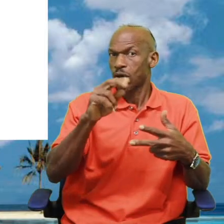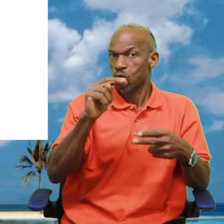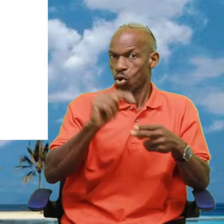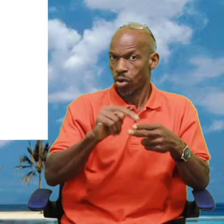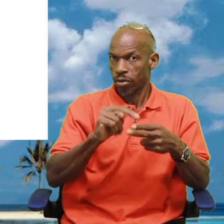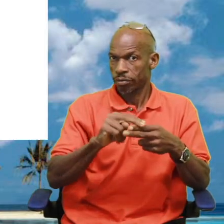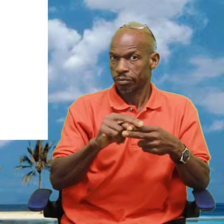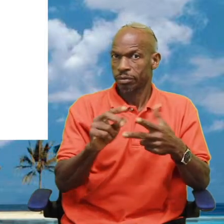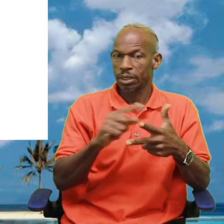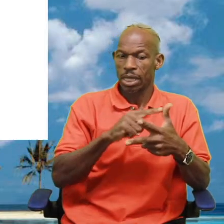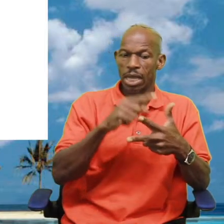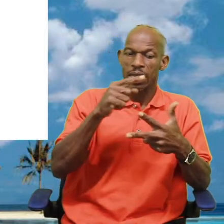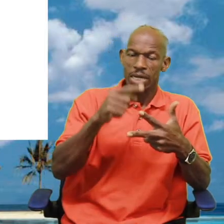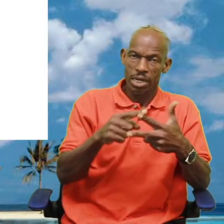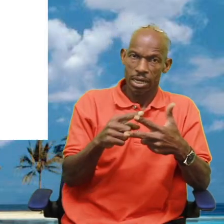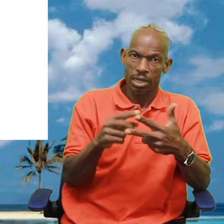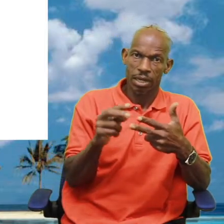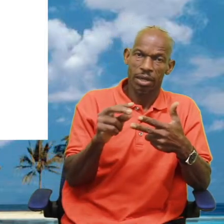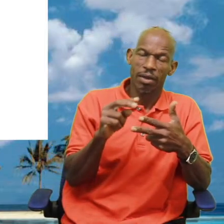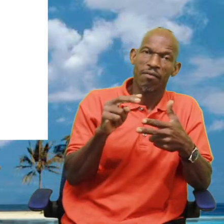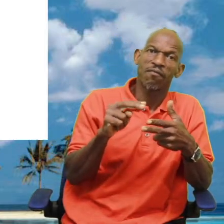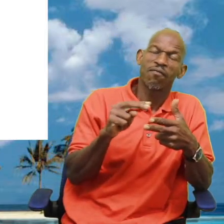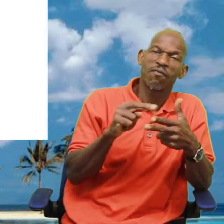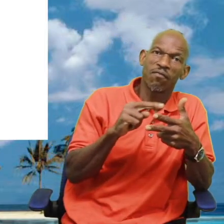Then we are going to write a verb.